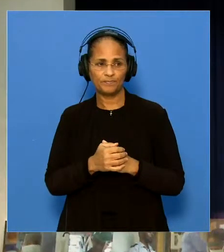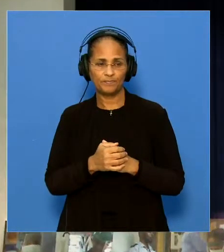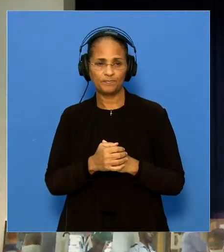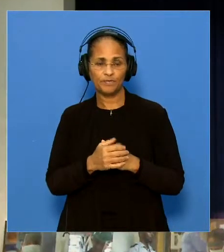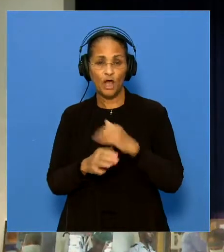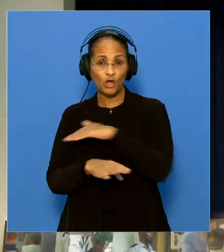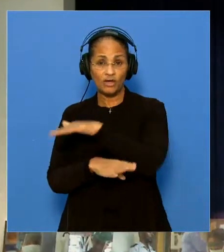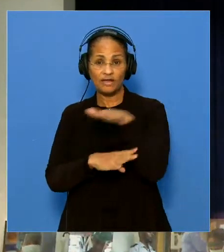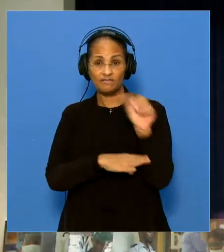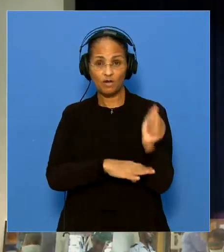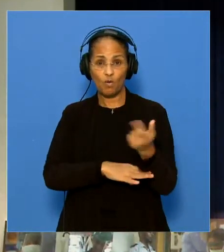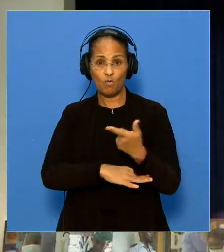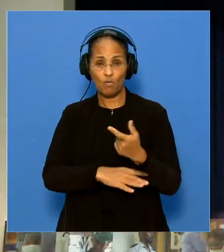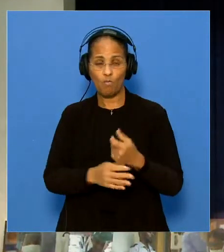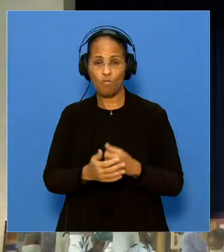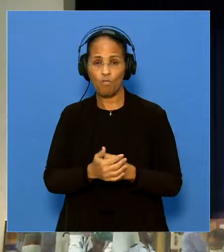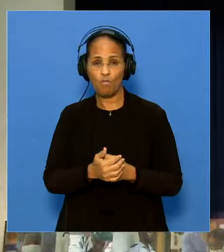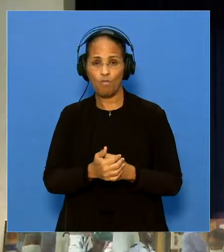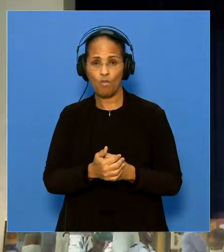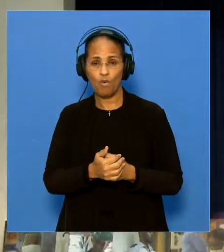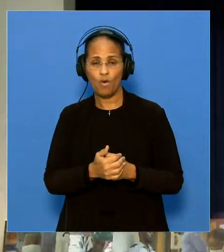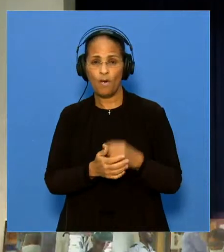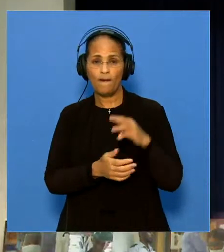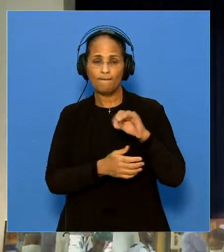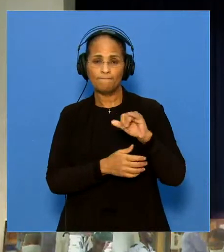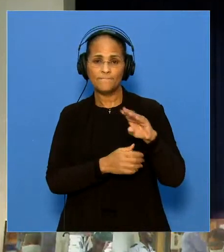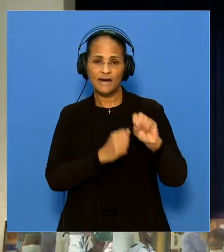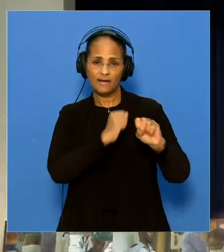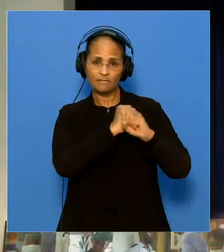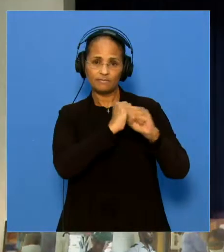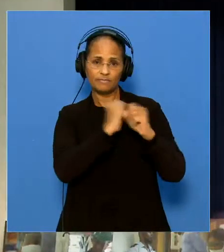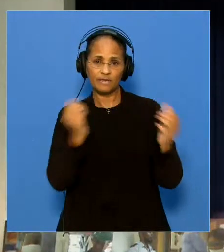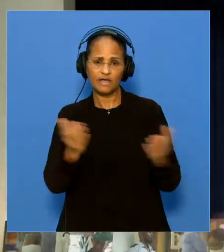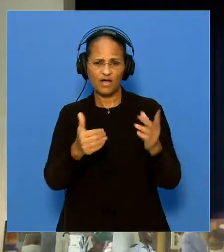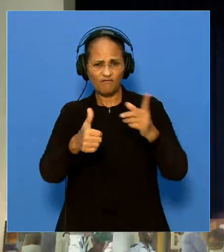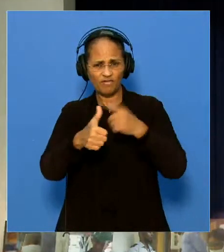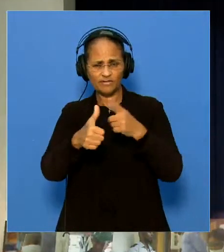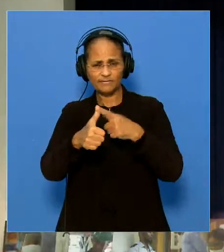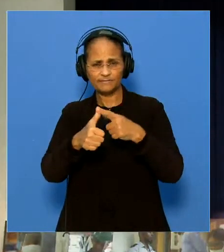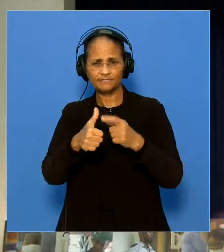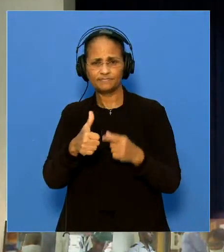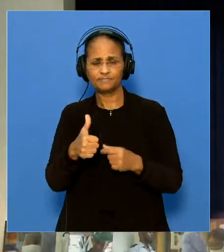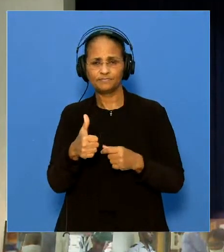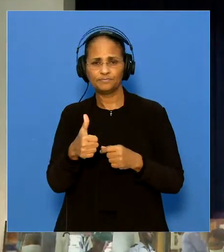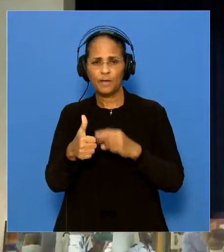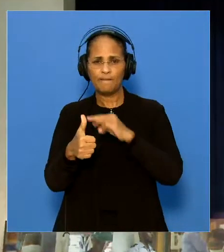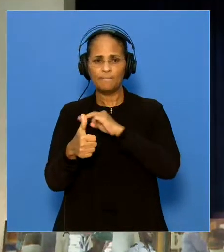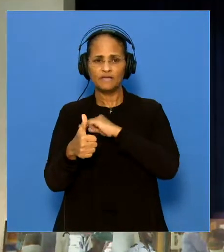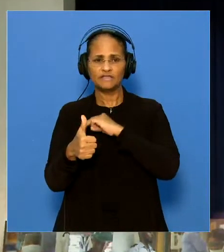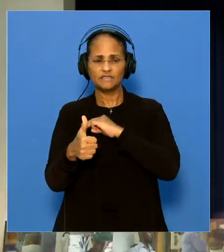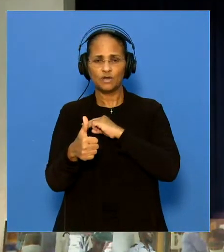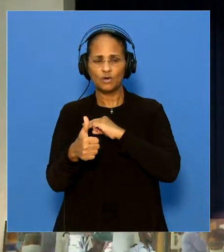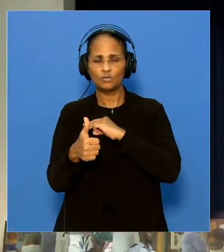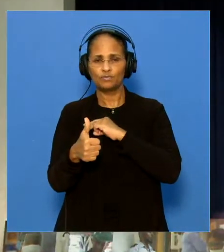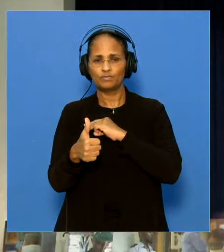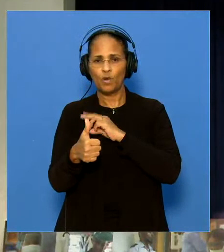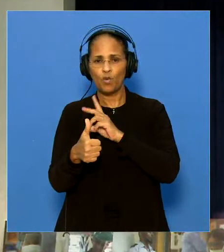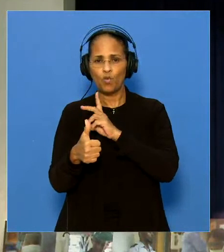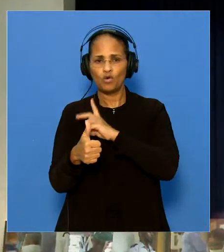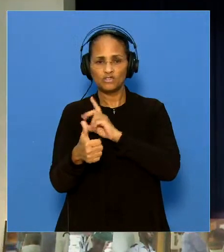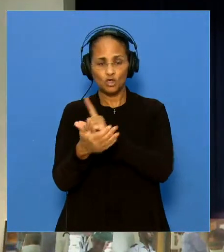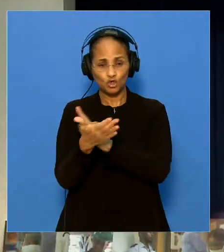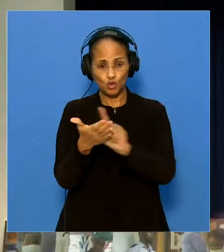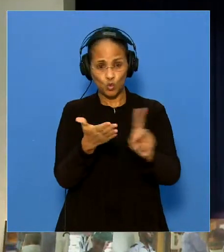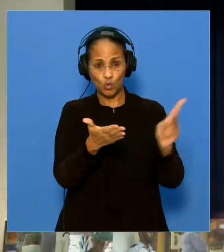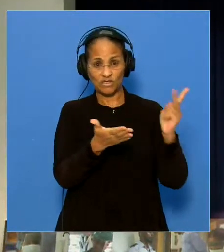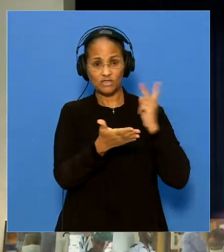Good evening, everyone. Maya Palacio here from Media Maya. My first question, Minister Wilson. 2 weeks ago at a press